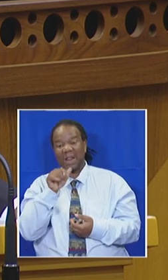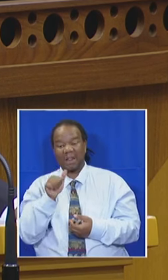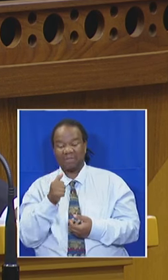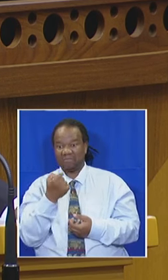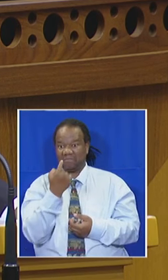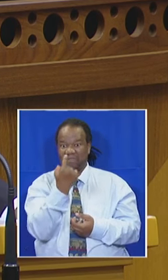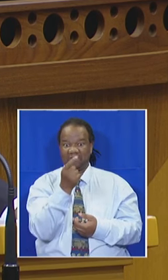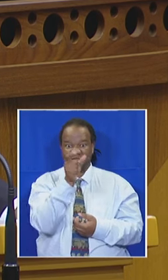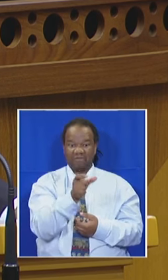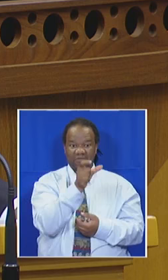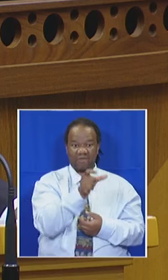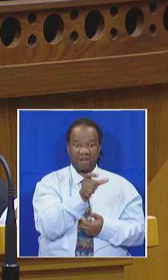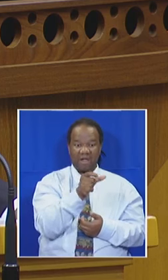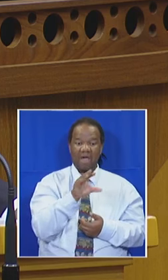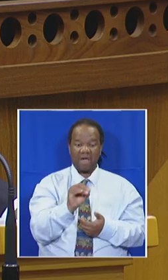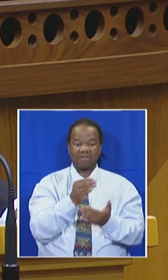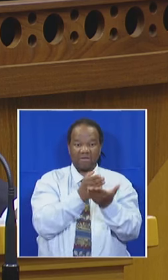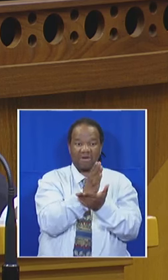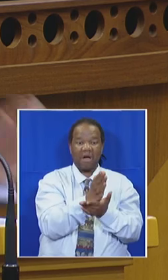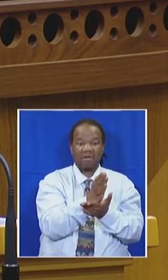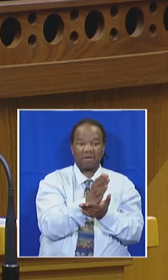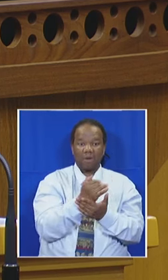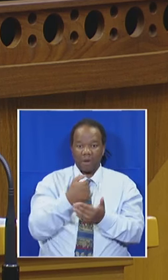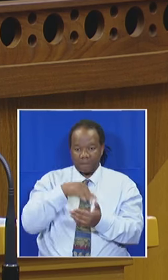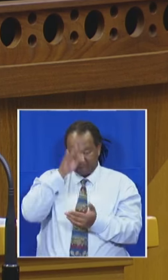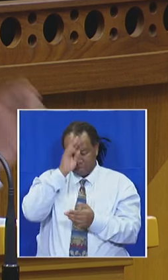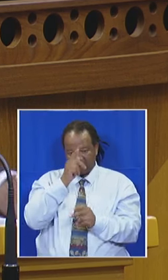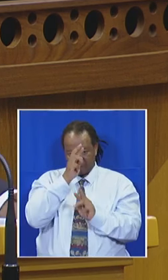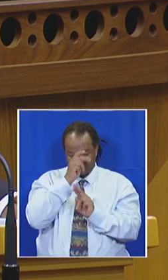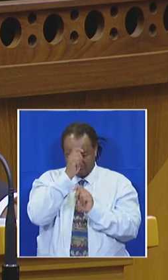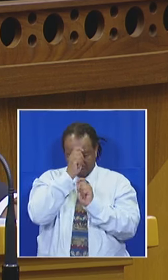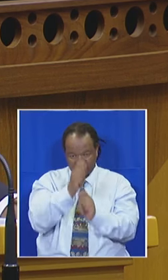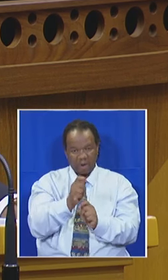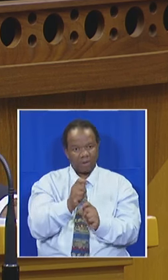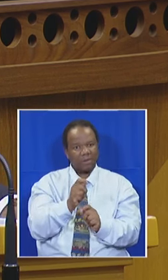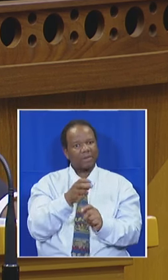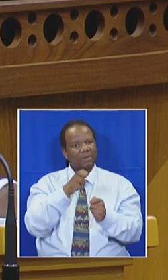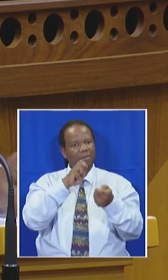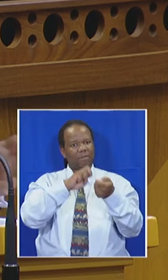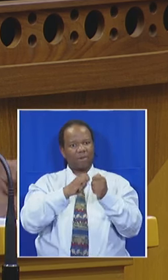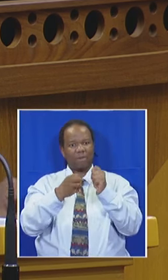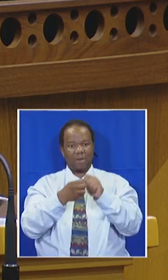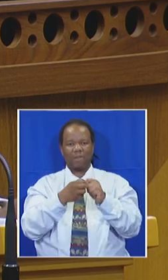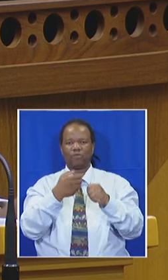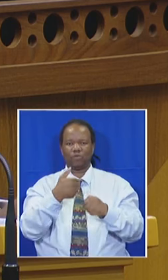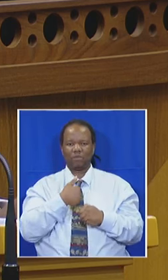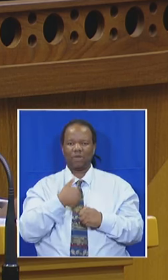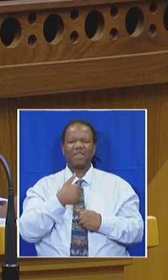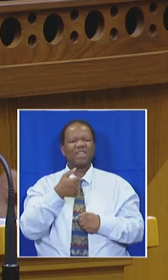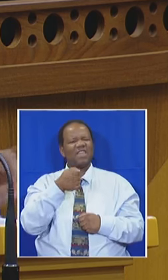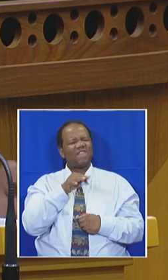individual. I must say, it's a problem to me. If the